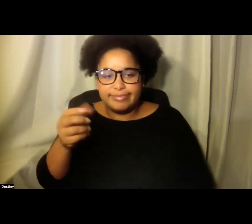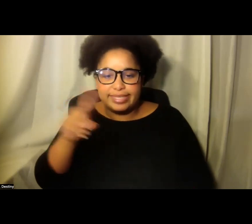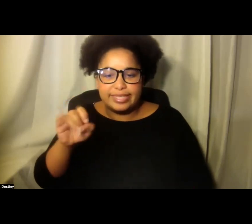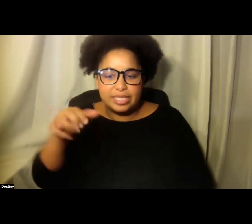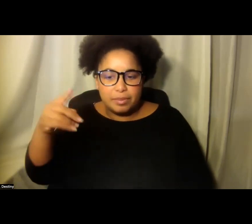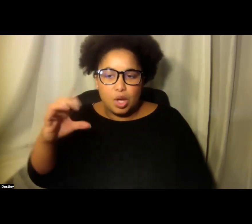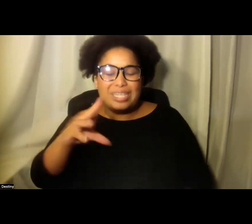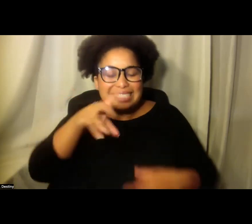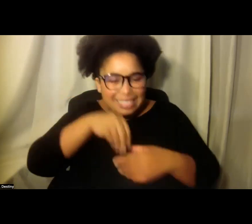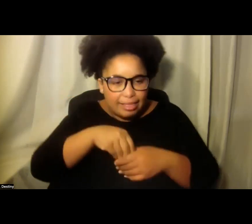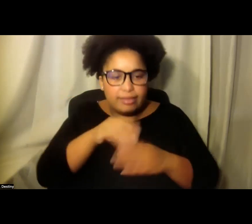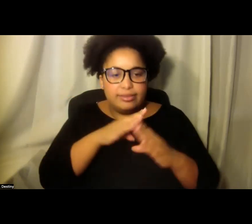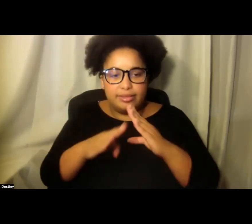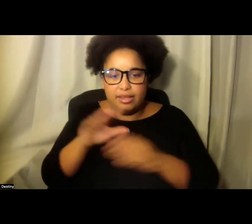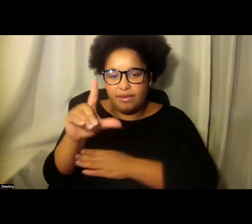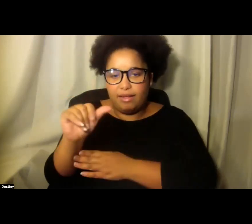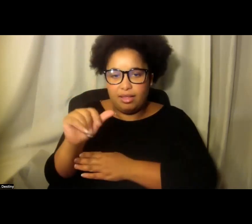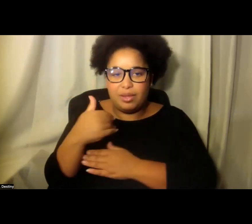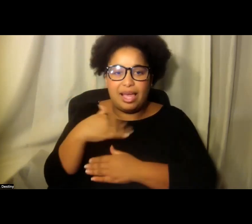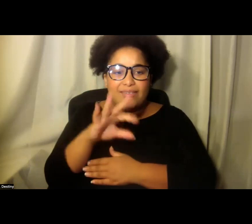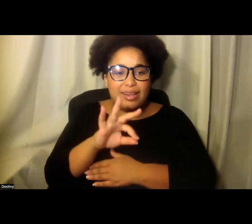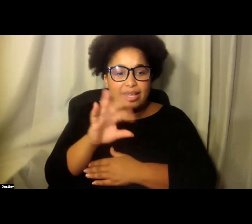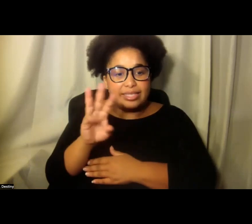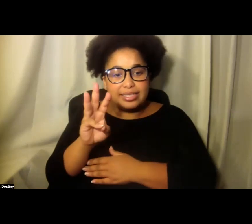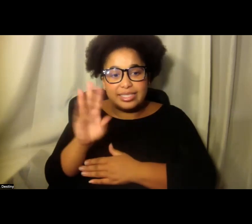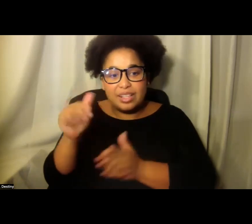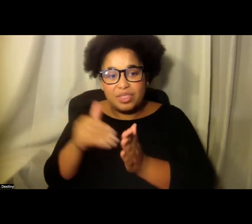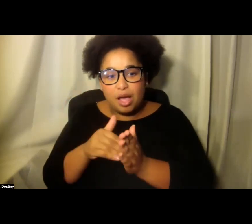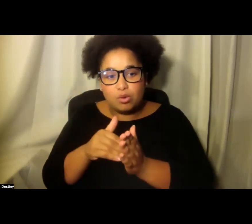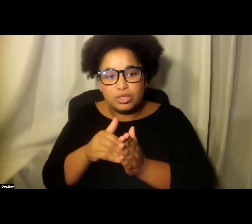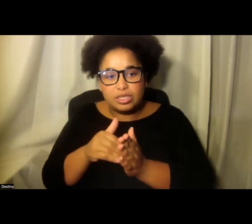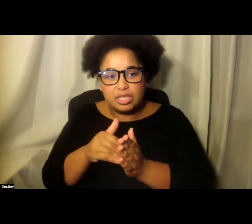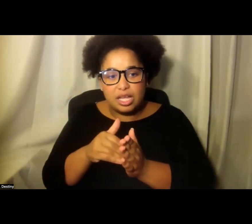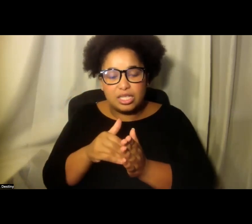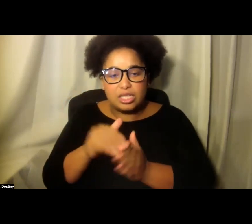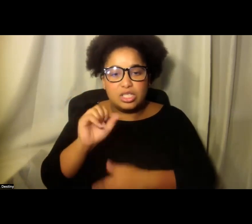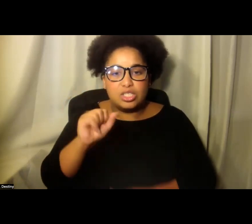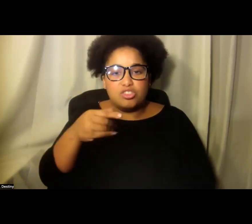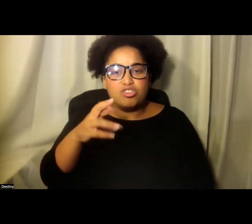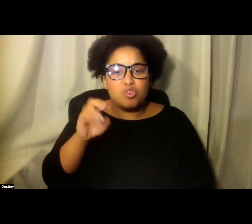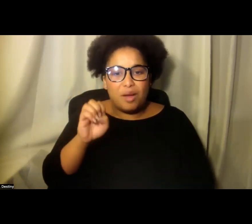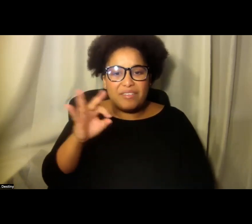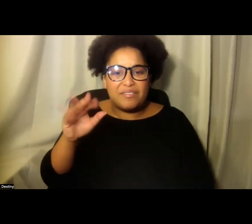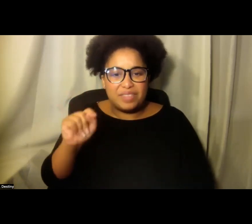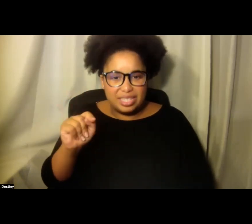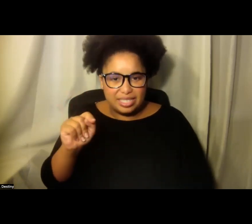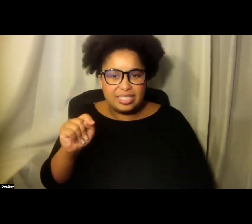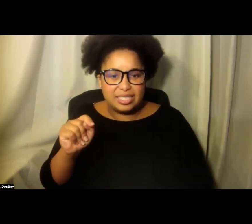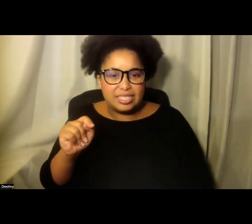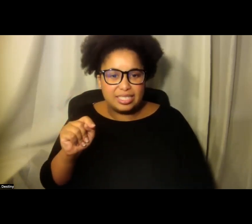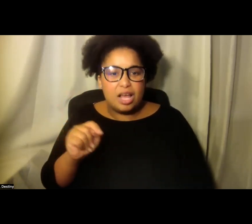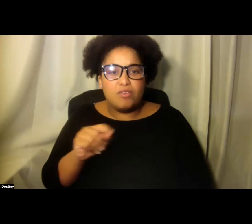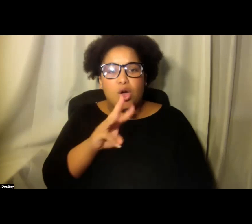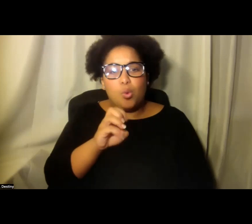Angeles, and we have 96,000 square feet of warehouse and office space here, 3